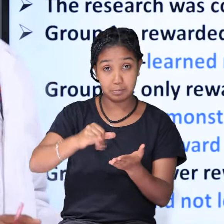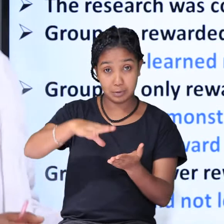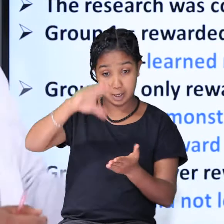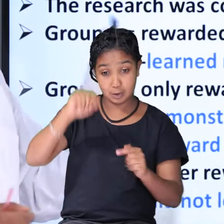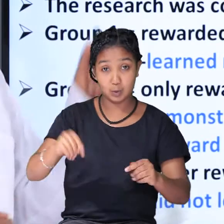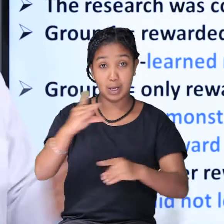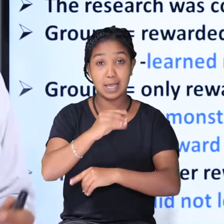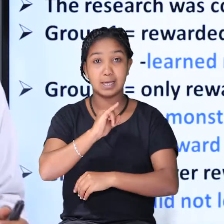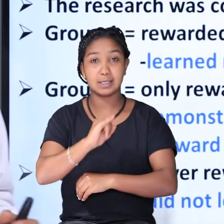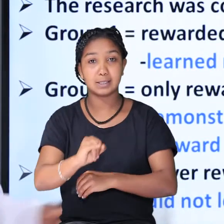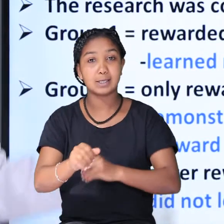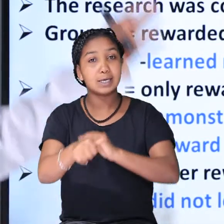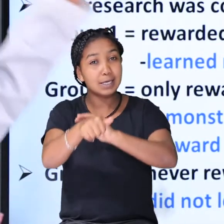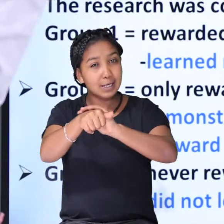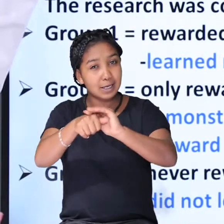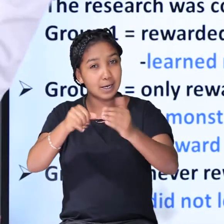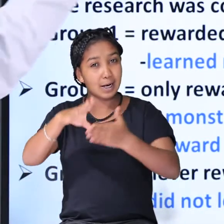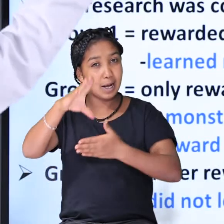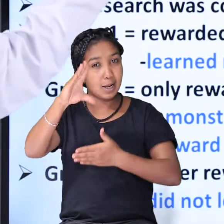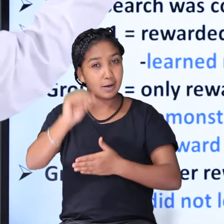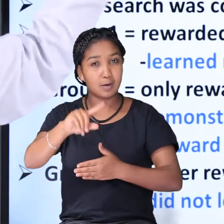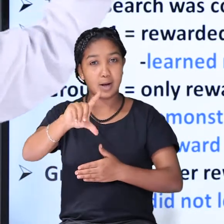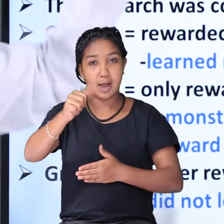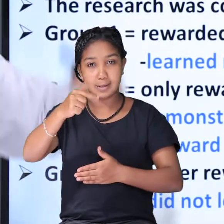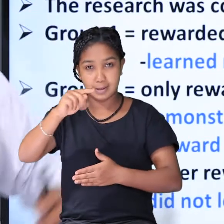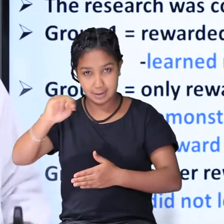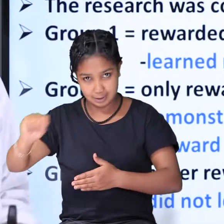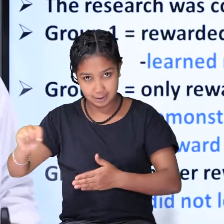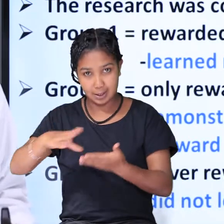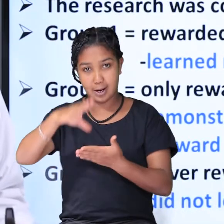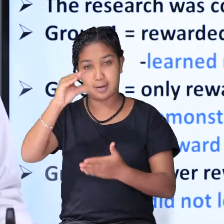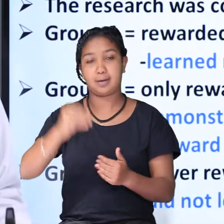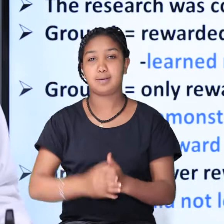today is hidden learning or latent learning.